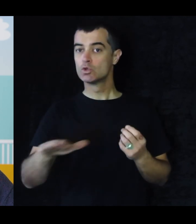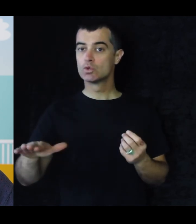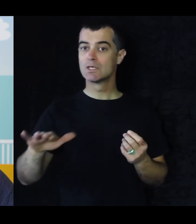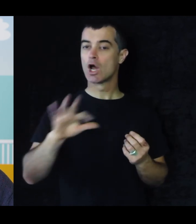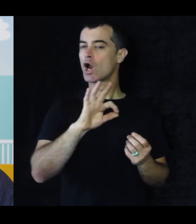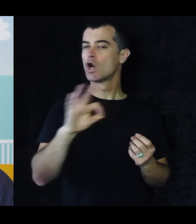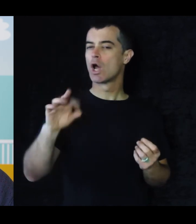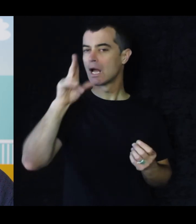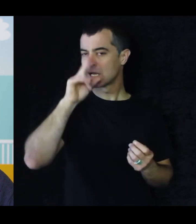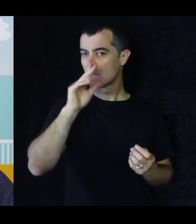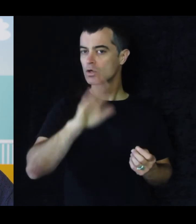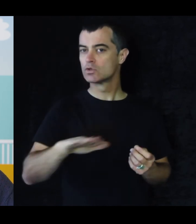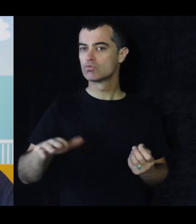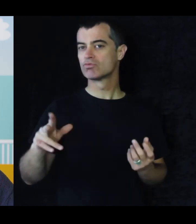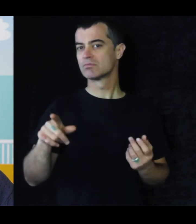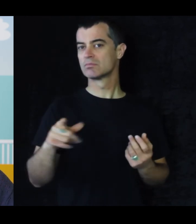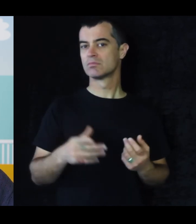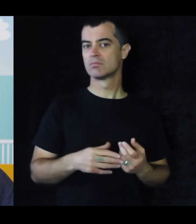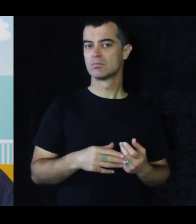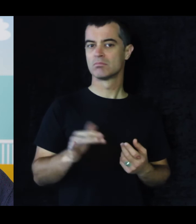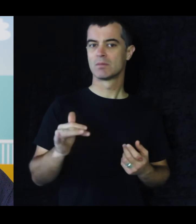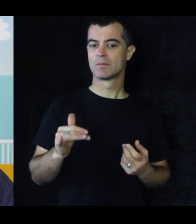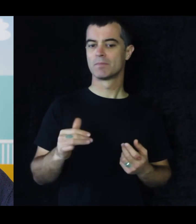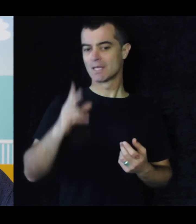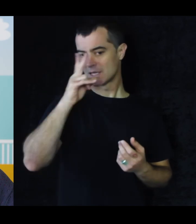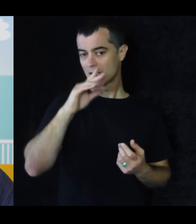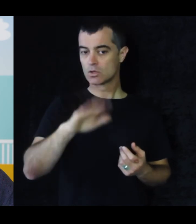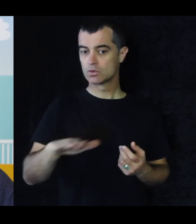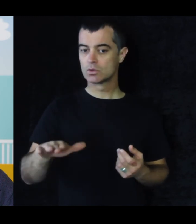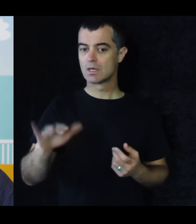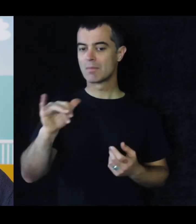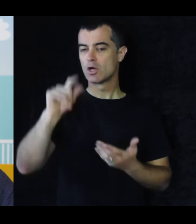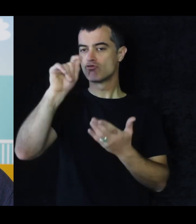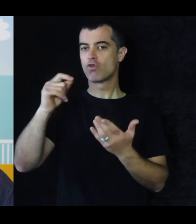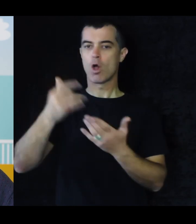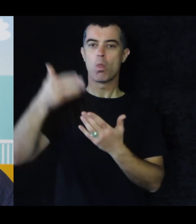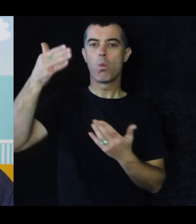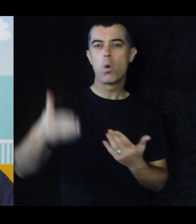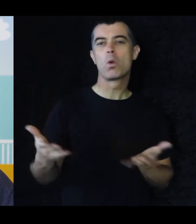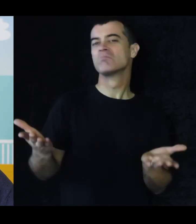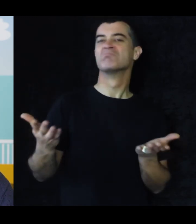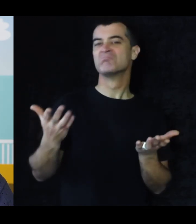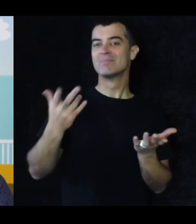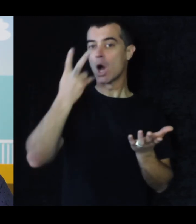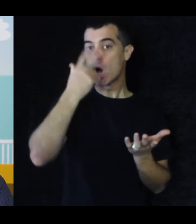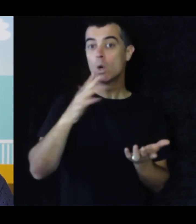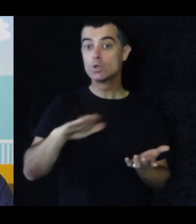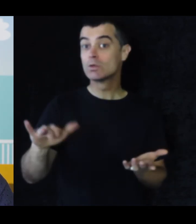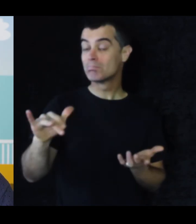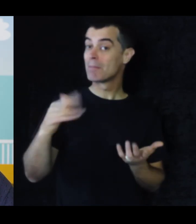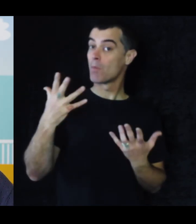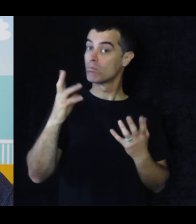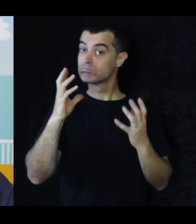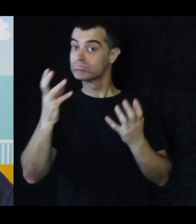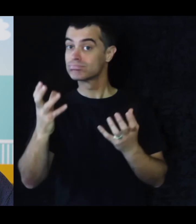maybe not very young children, they might be seen as, young children might draw on the walls or whatever, but I think having older children might be